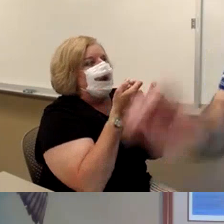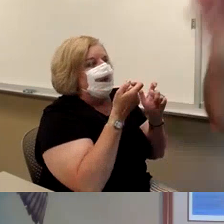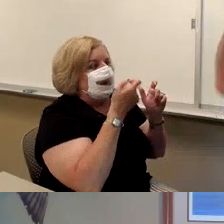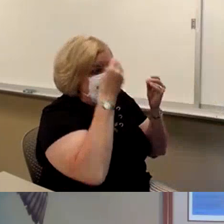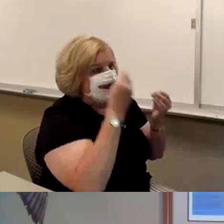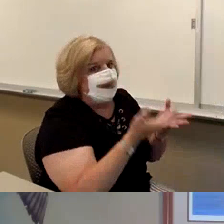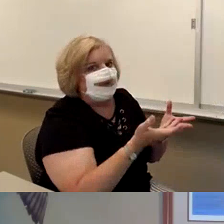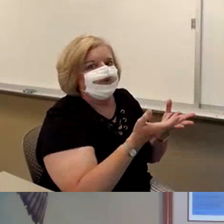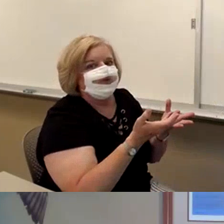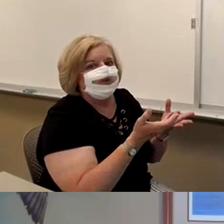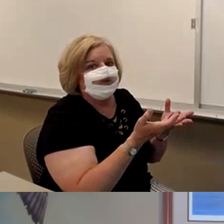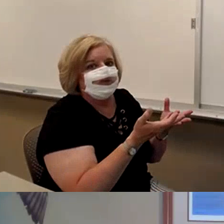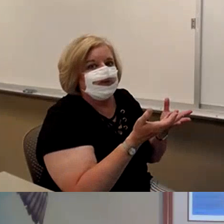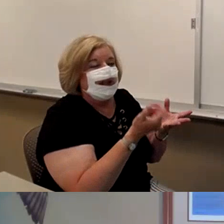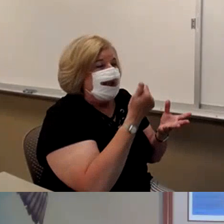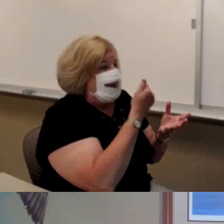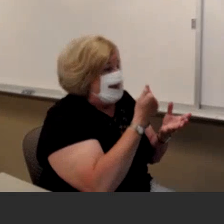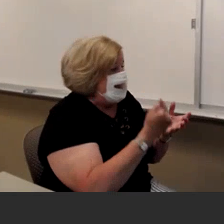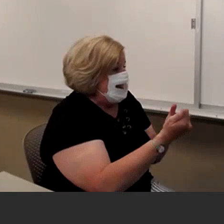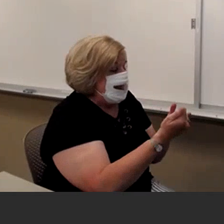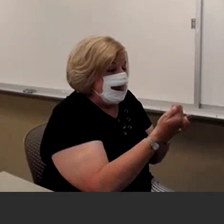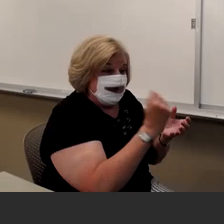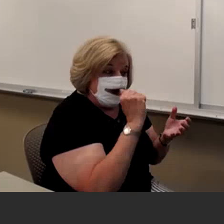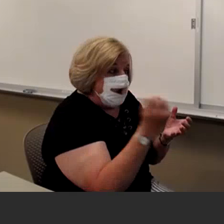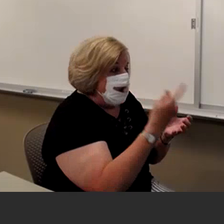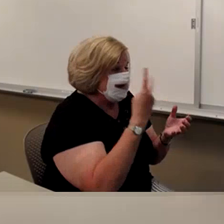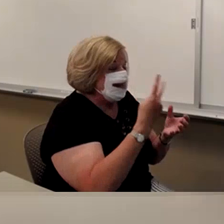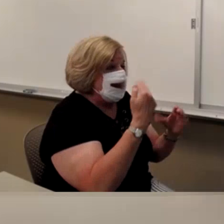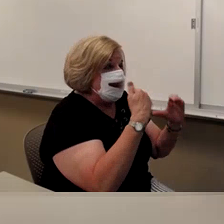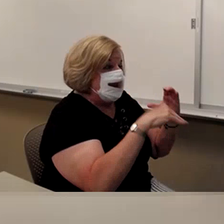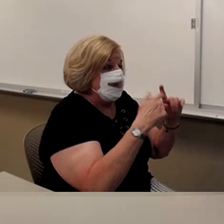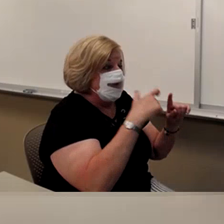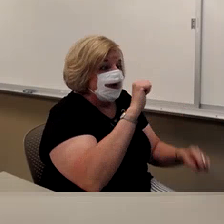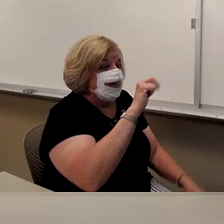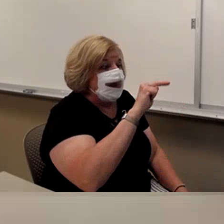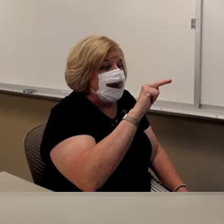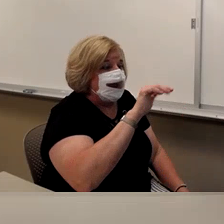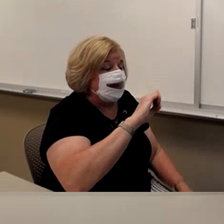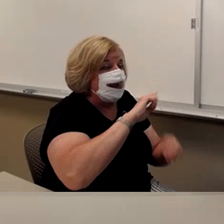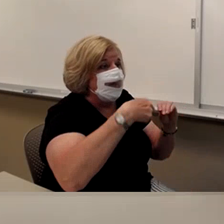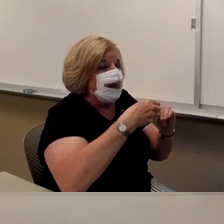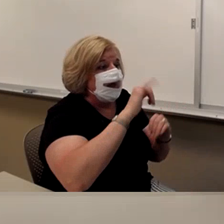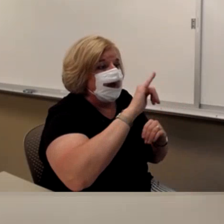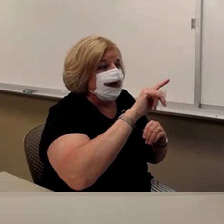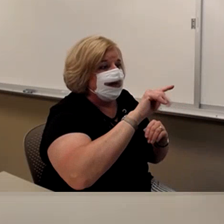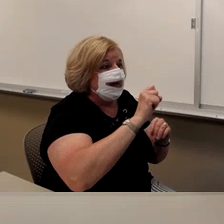Teams. Did everybody see the email from Andy from ITS about Teams?